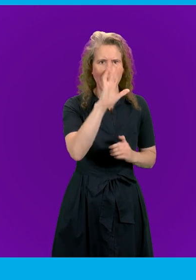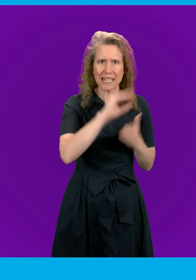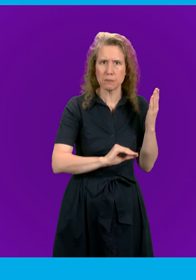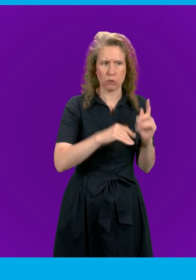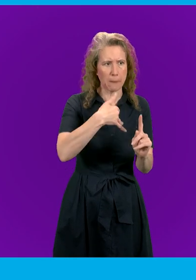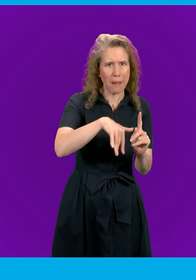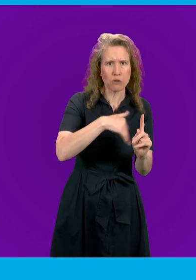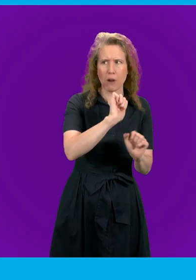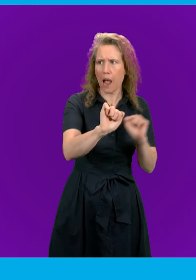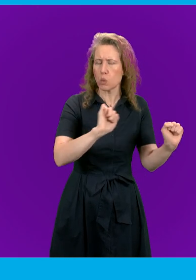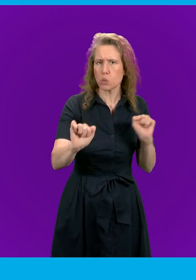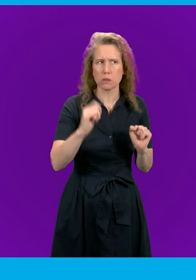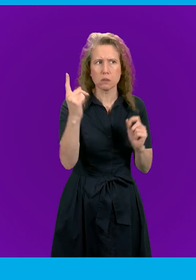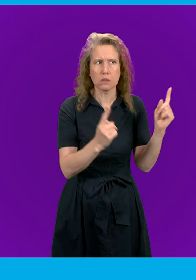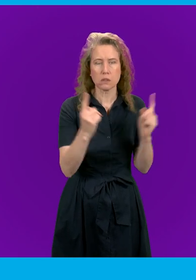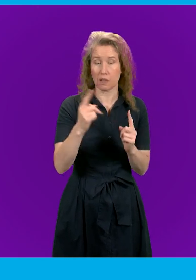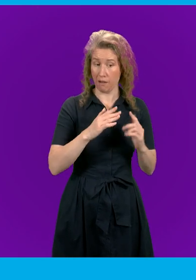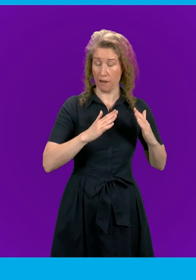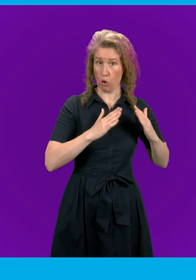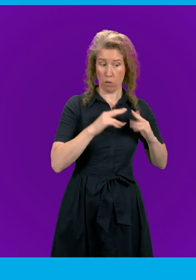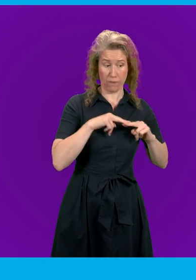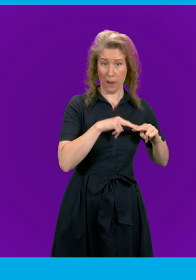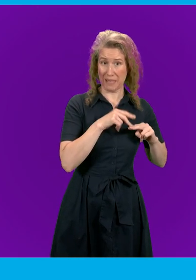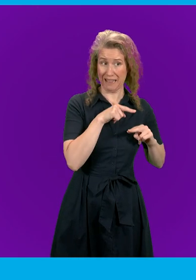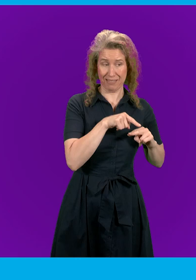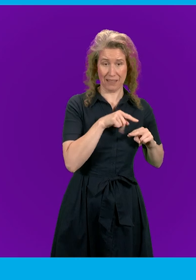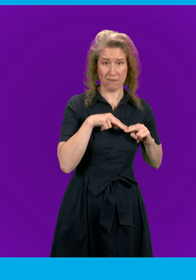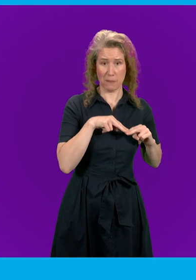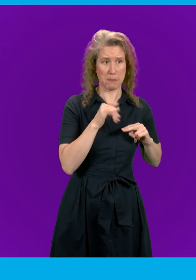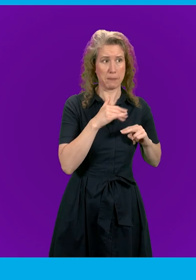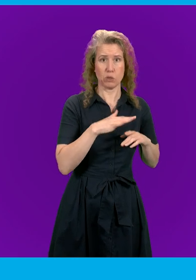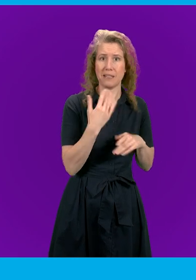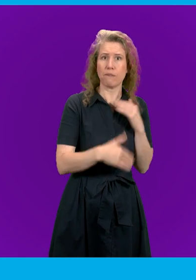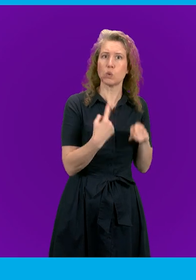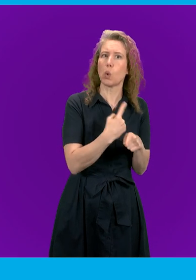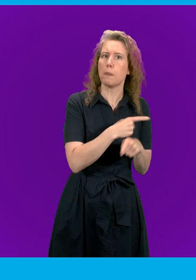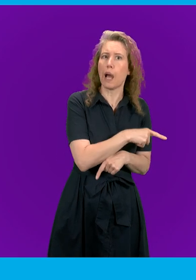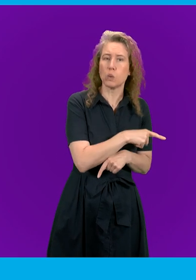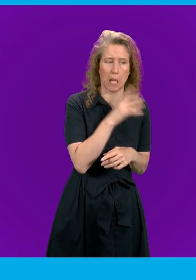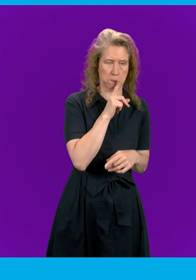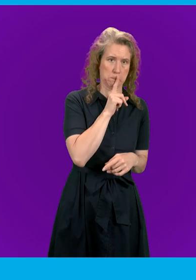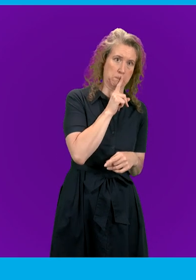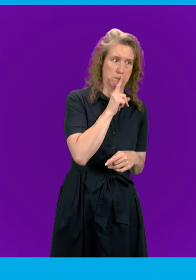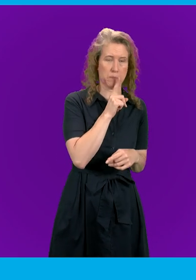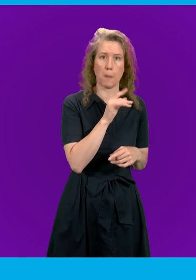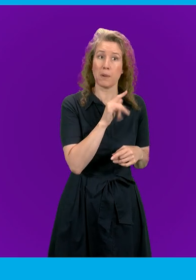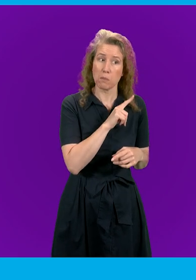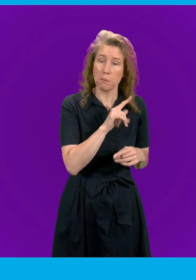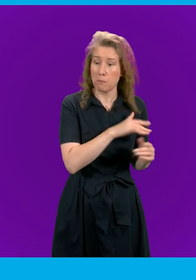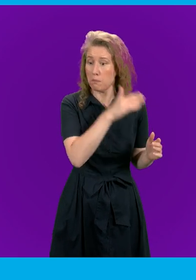from their own experience, whether it's from a household where these issues aren't discussed, it may be from a history of